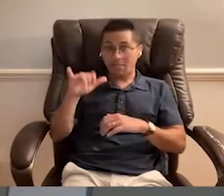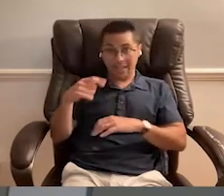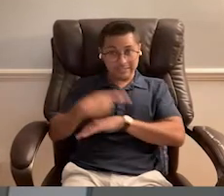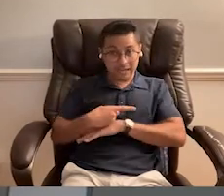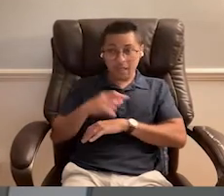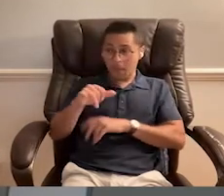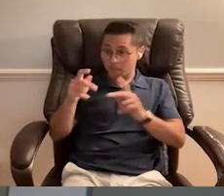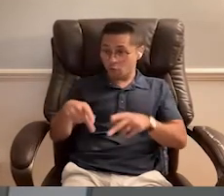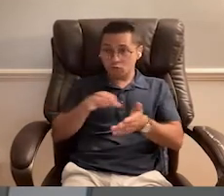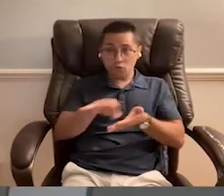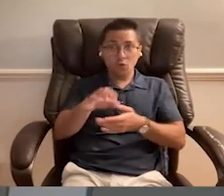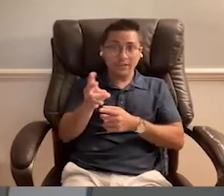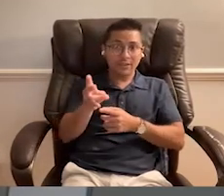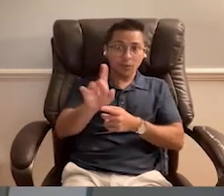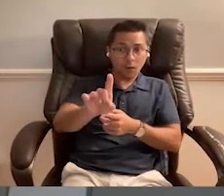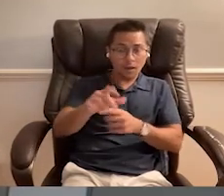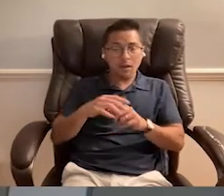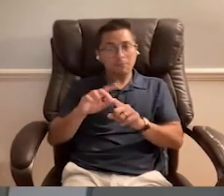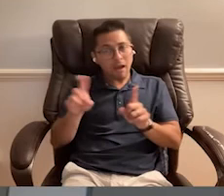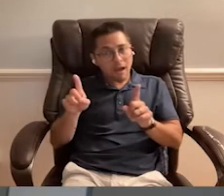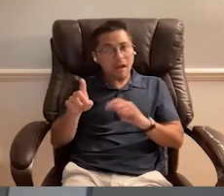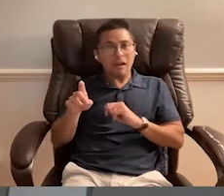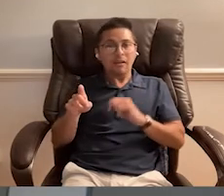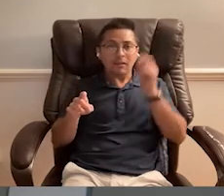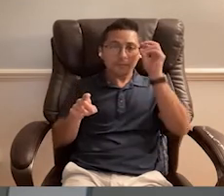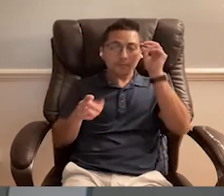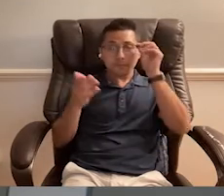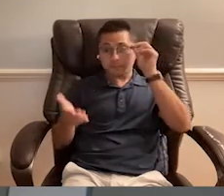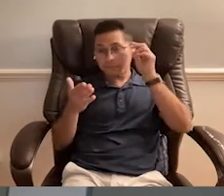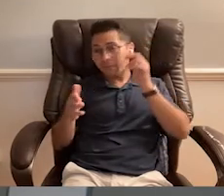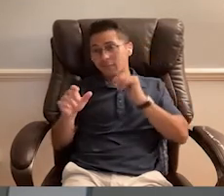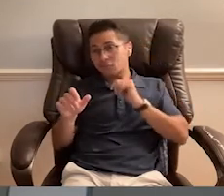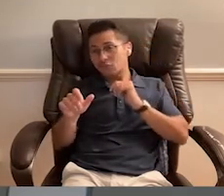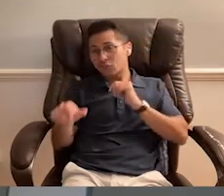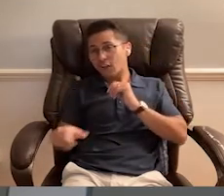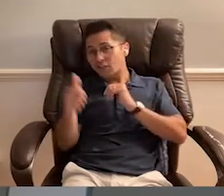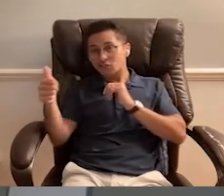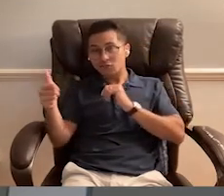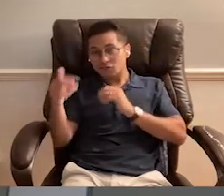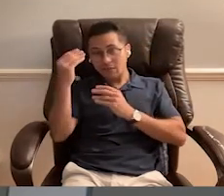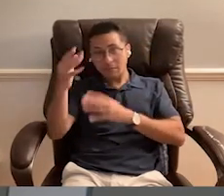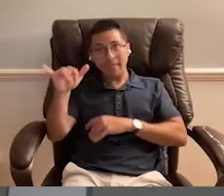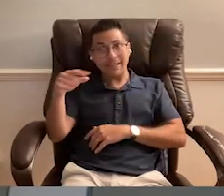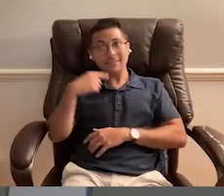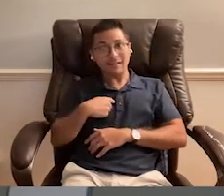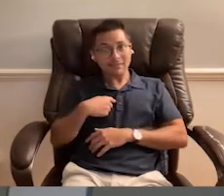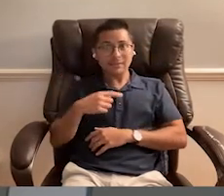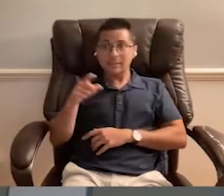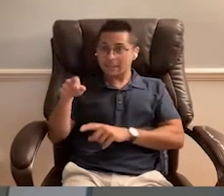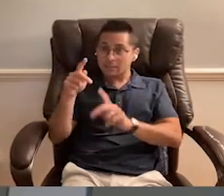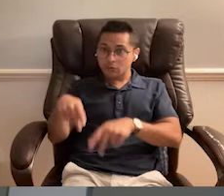determine exactly what you said. On that day, the person scored a 71, but you know, there may be